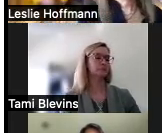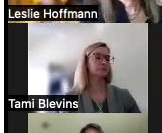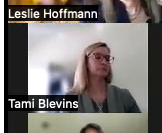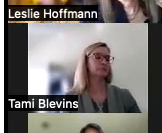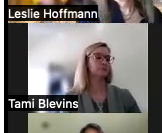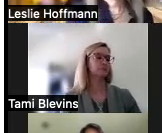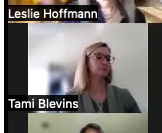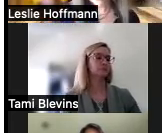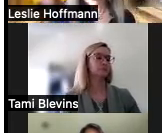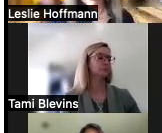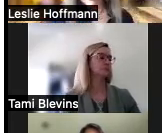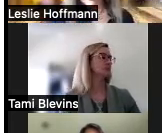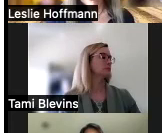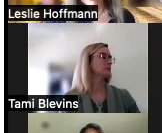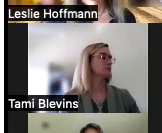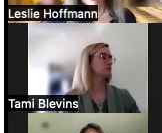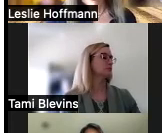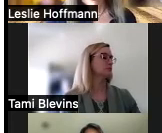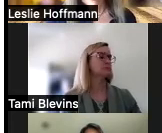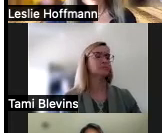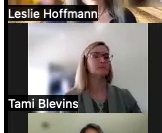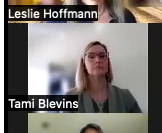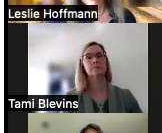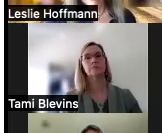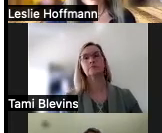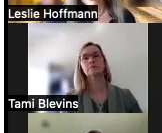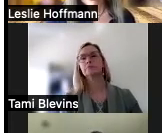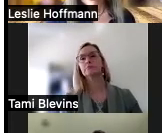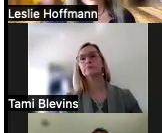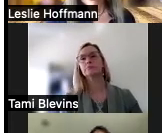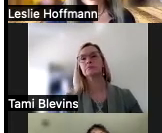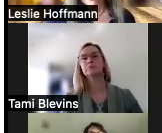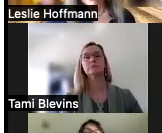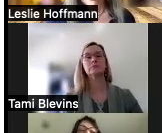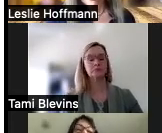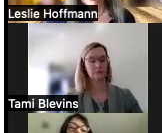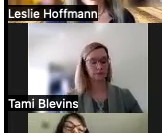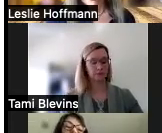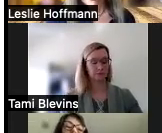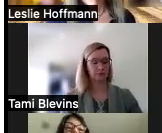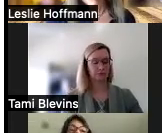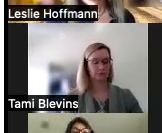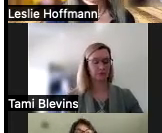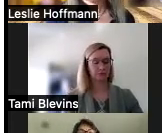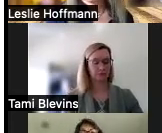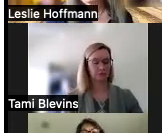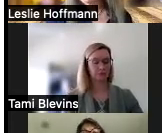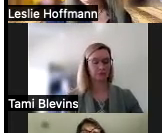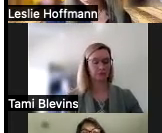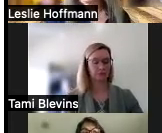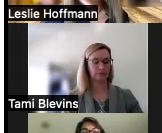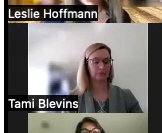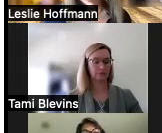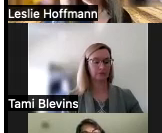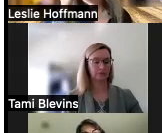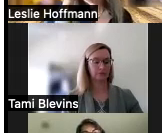minoritized populations. Specifically today, I'm going to talk about some for the Black, Indigenous, and people of color, or BIPOC,